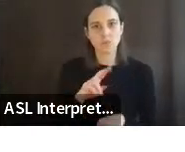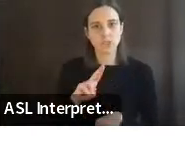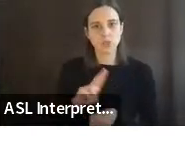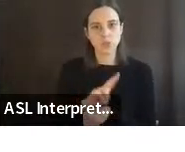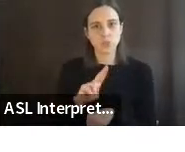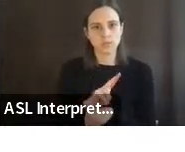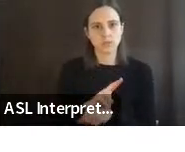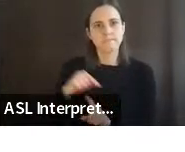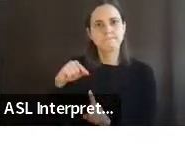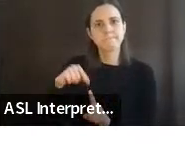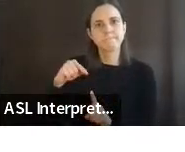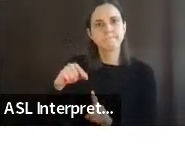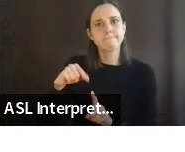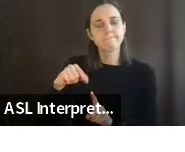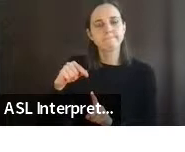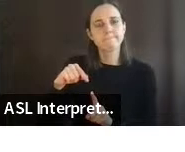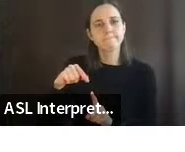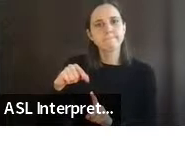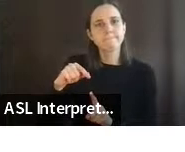as the